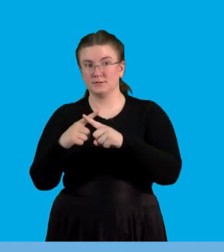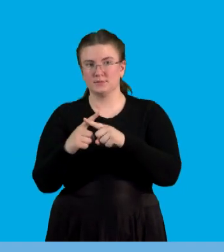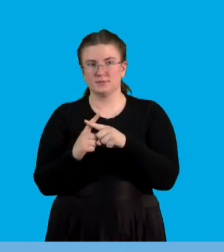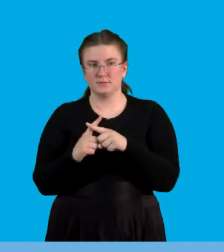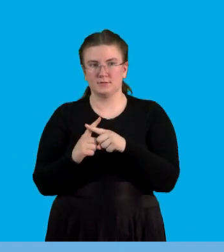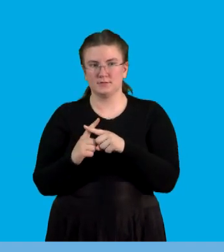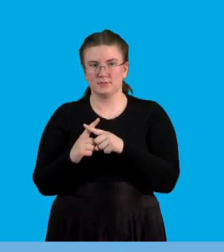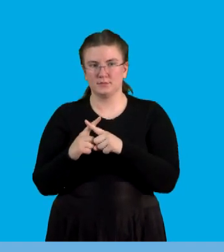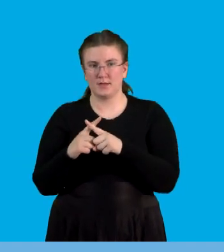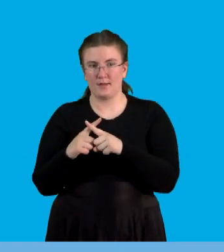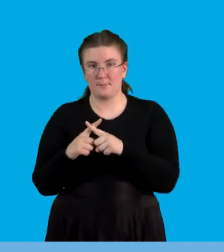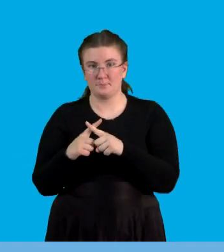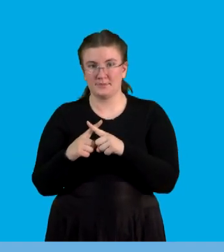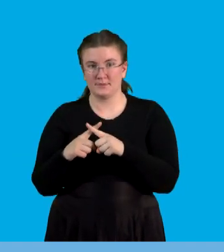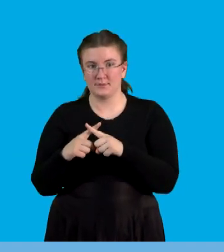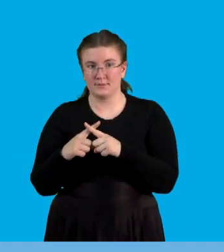multiplied